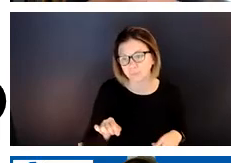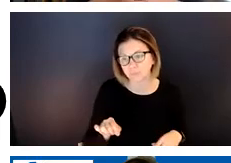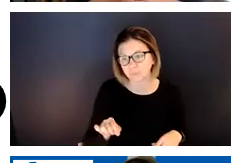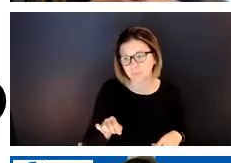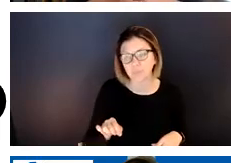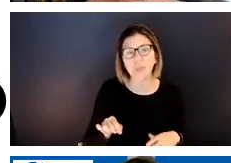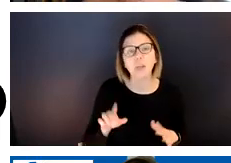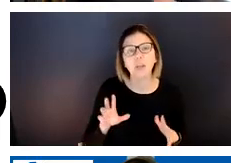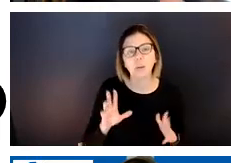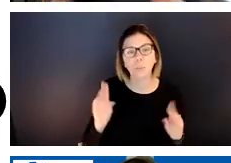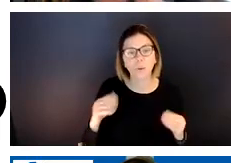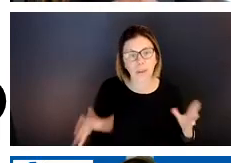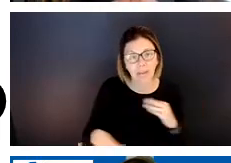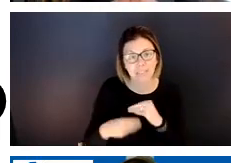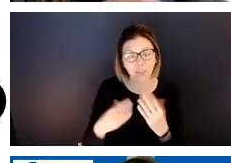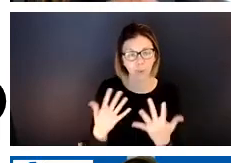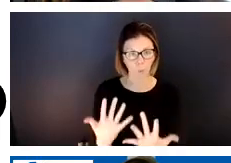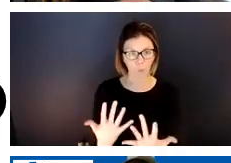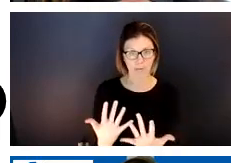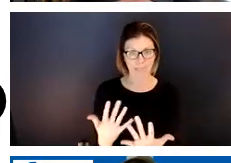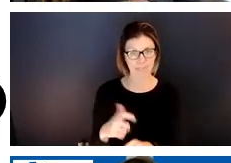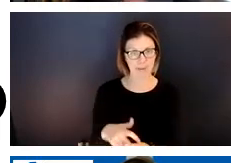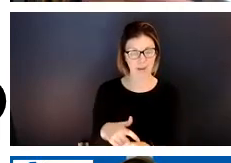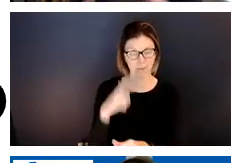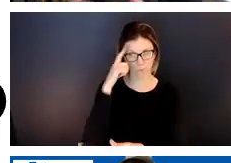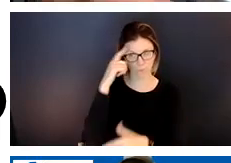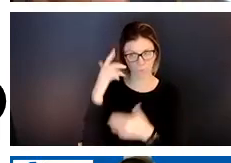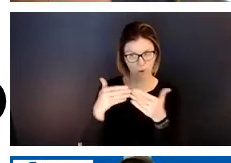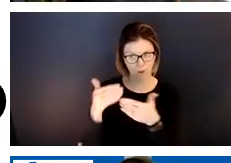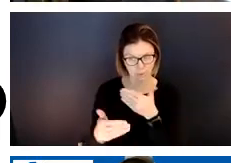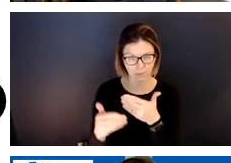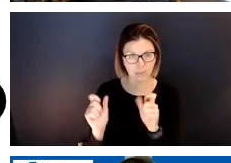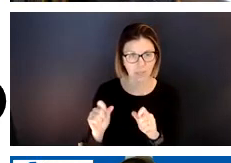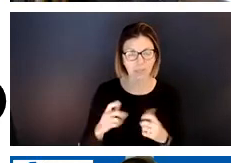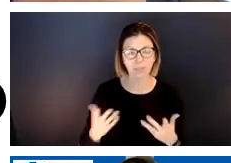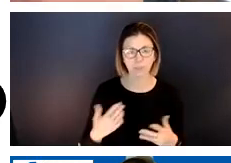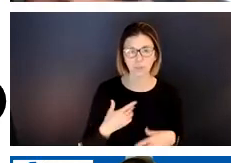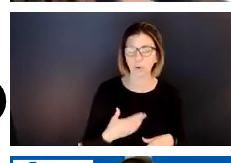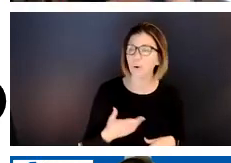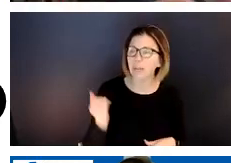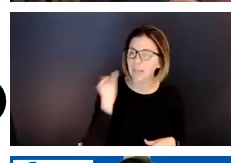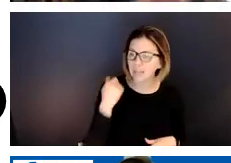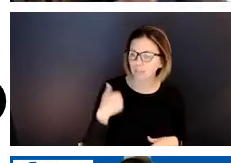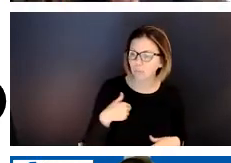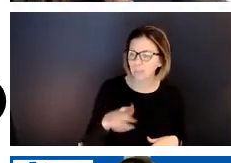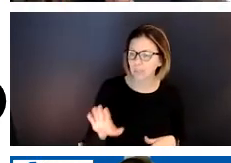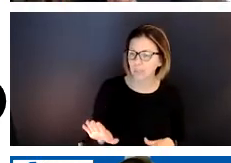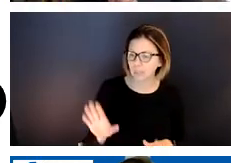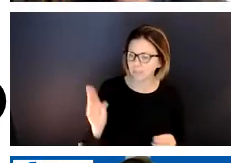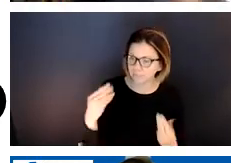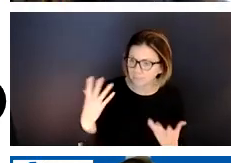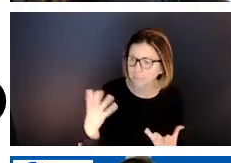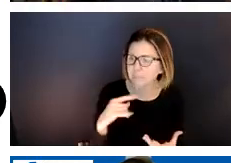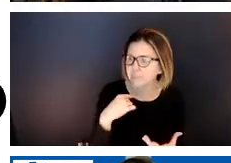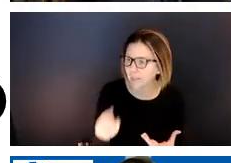time. If we give someone a directive that is the outcome, we may need to step back and break